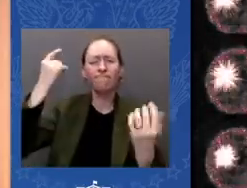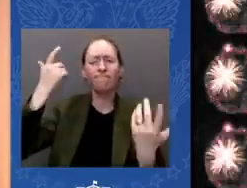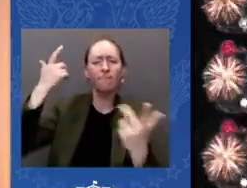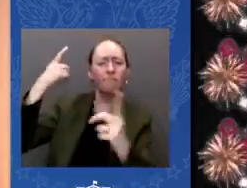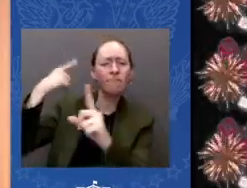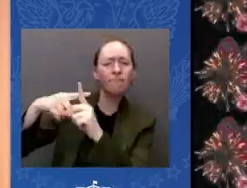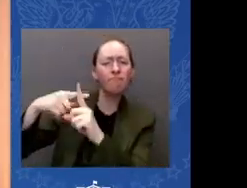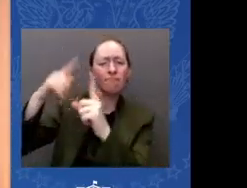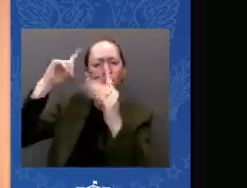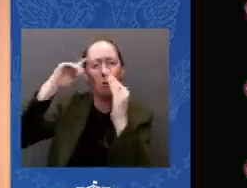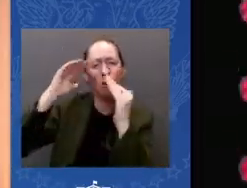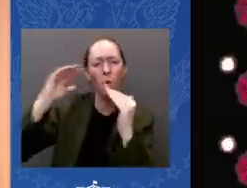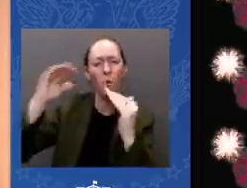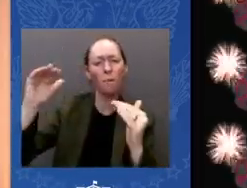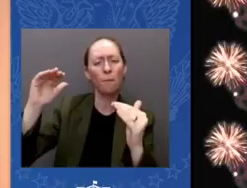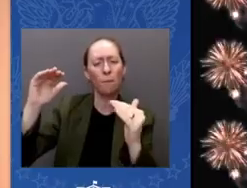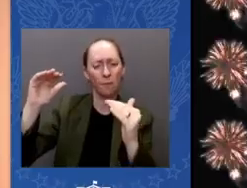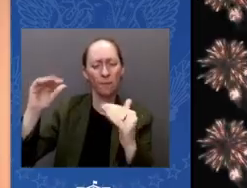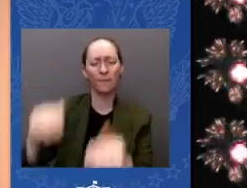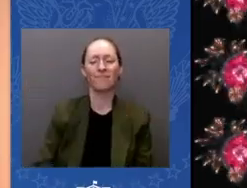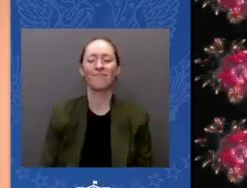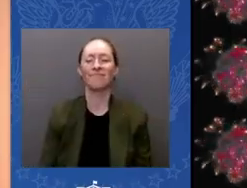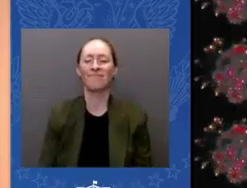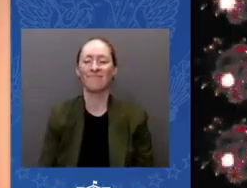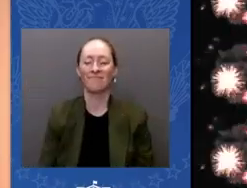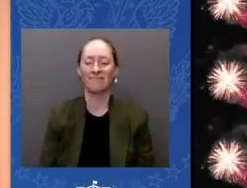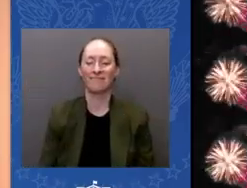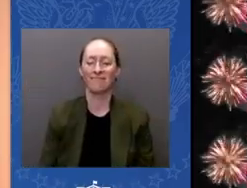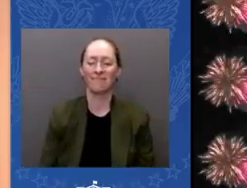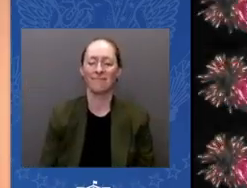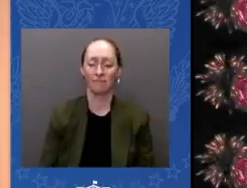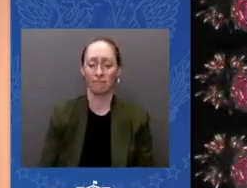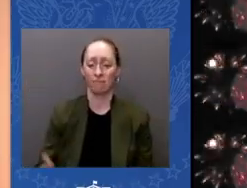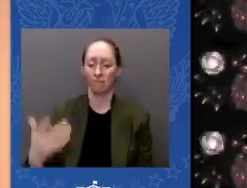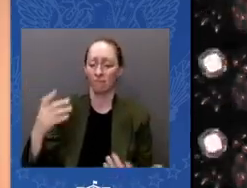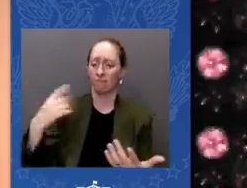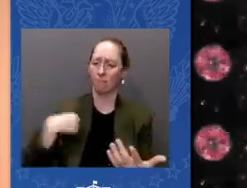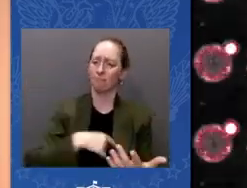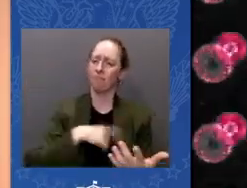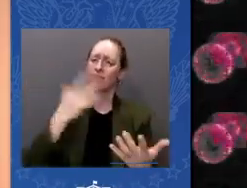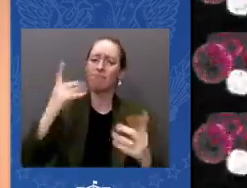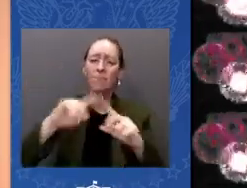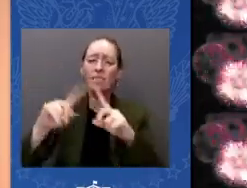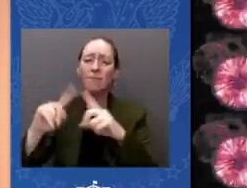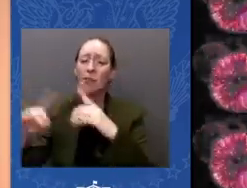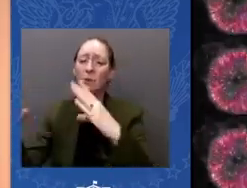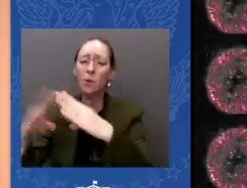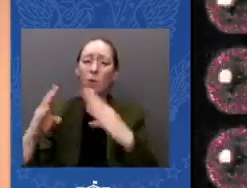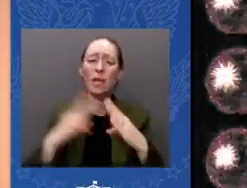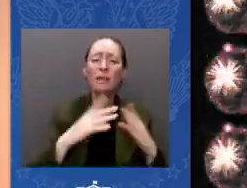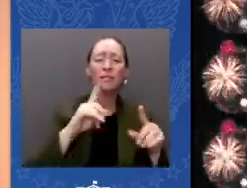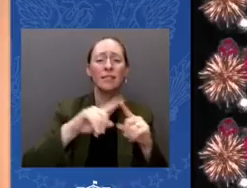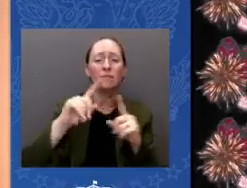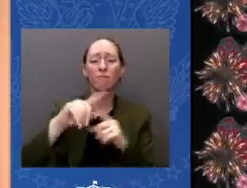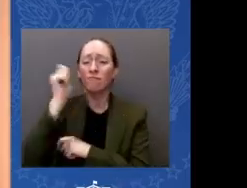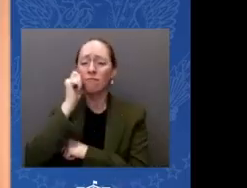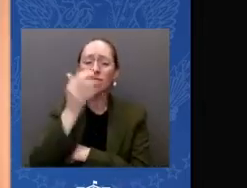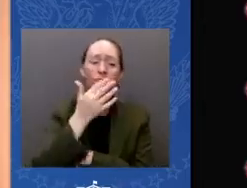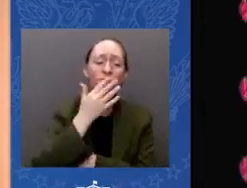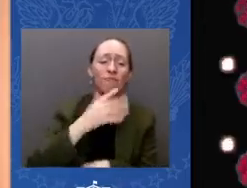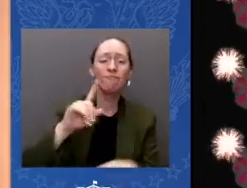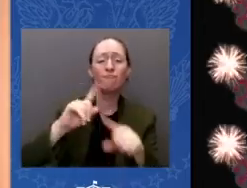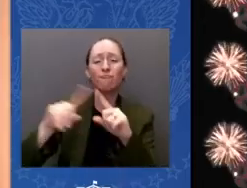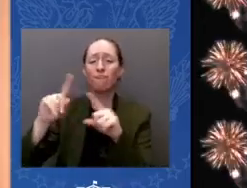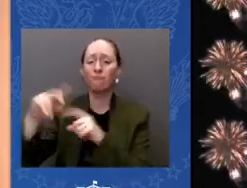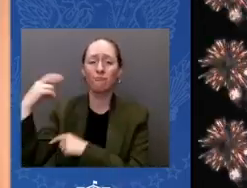that I hadn't seen in a while across race and faith, to believe that in America, how we know and how we